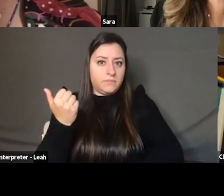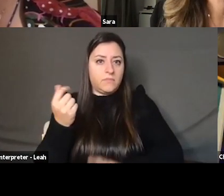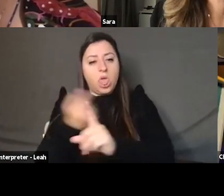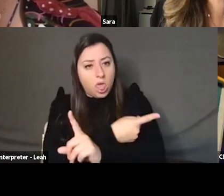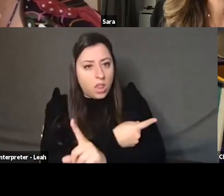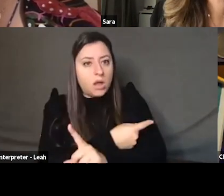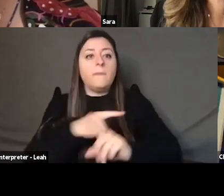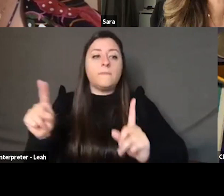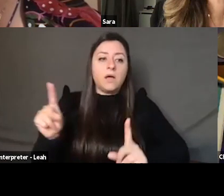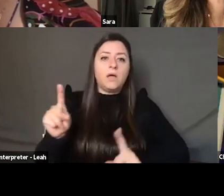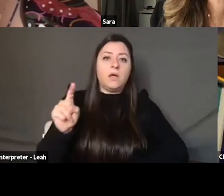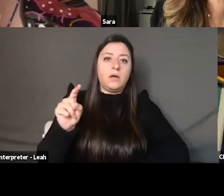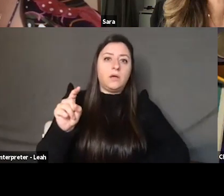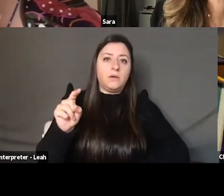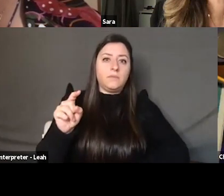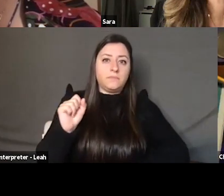the